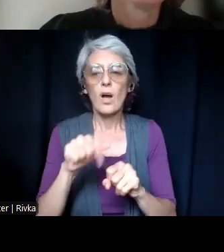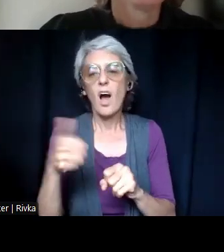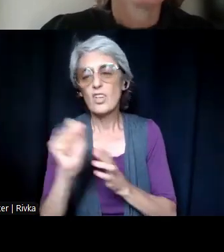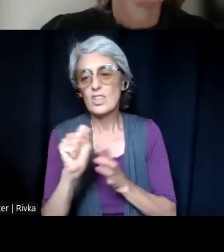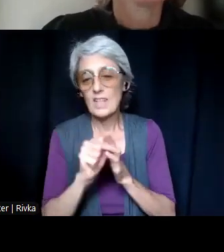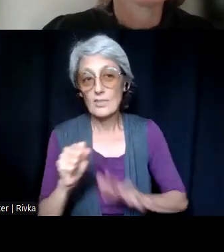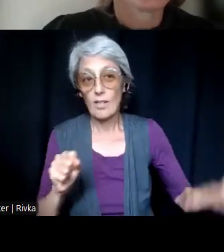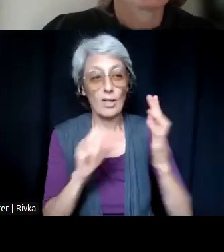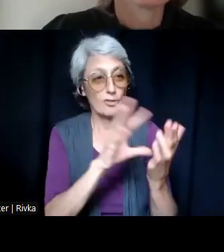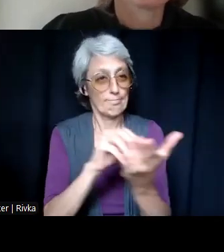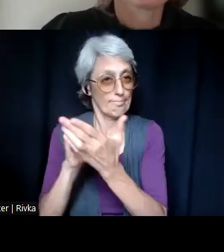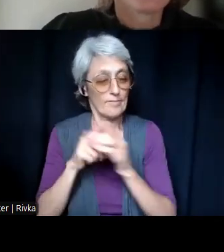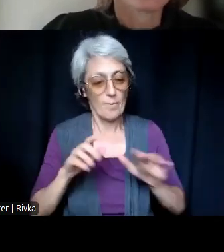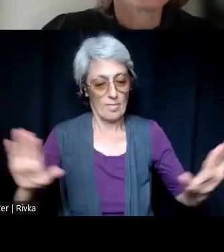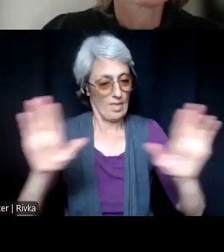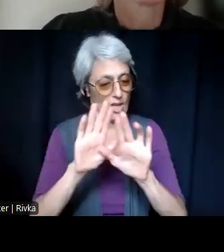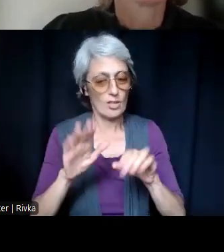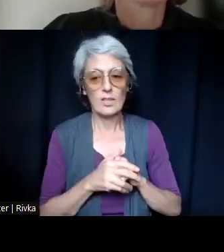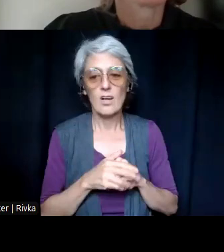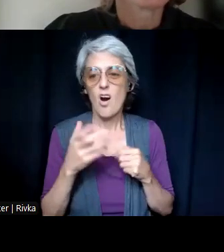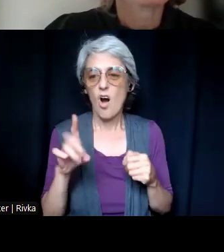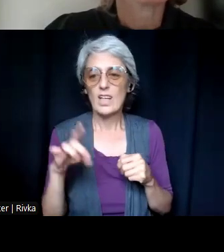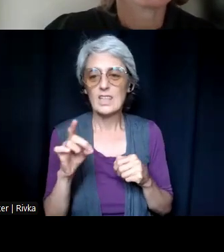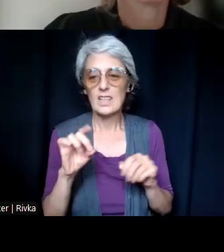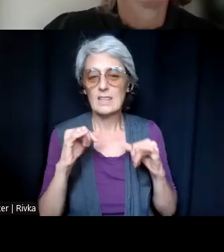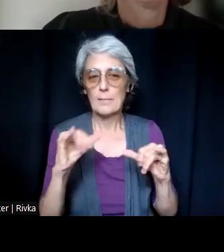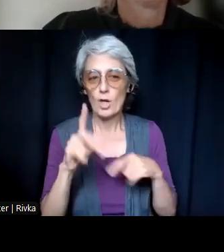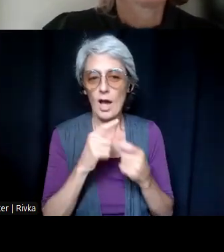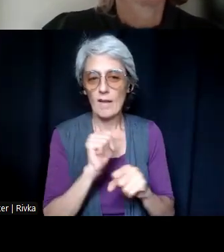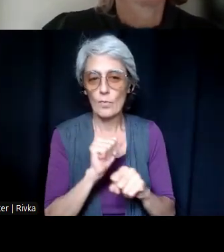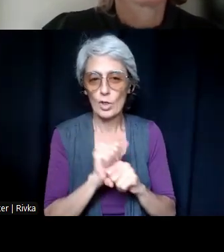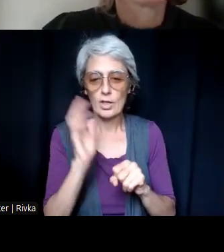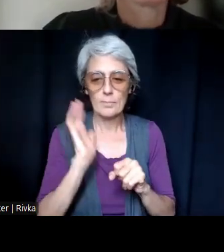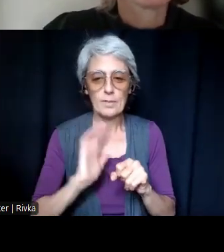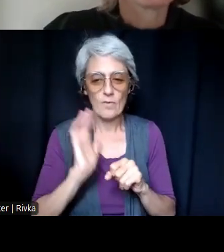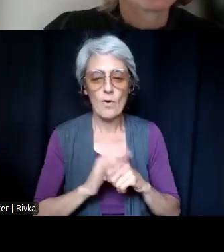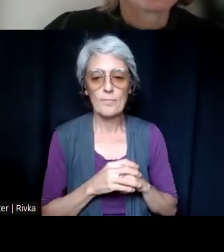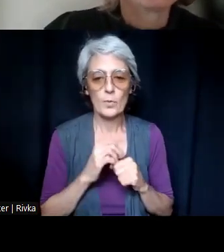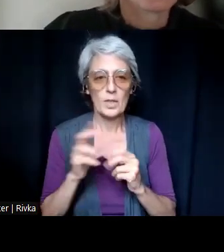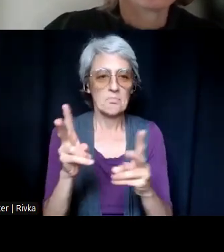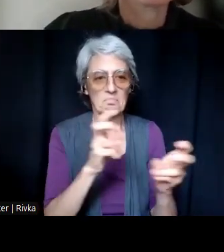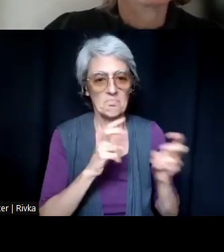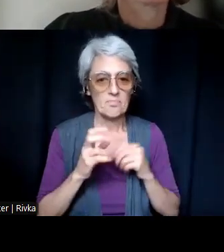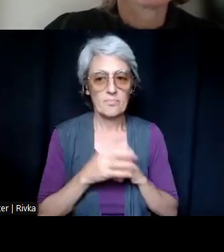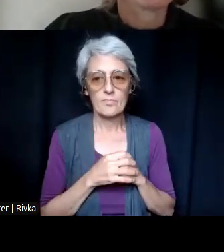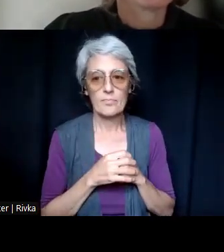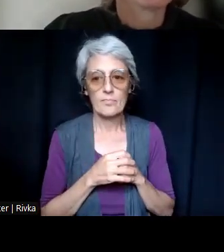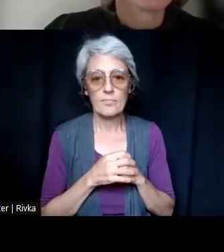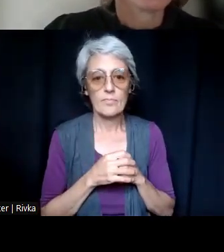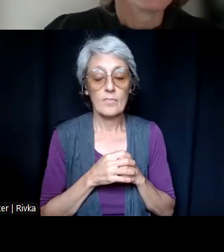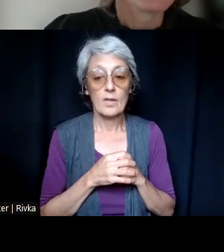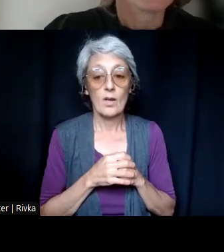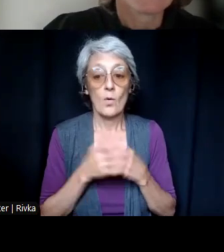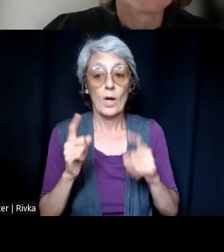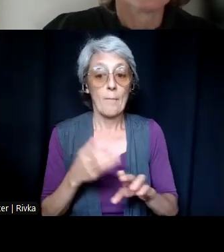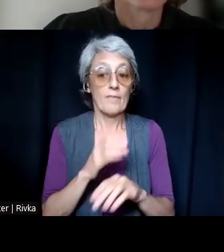had undertaken similar efforts in the past. That where we were prior to Ohio Rise was finding a